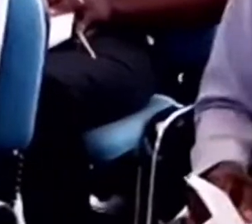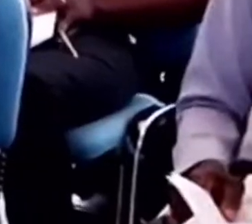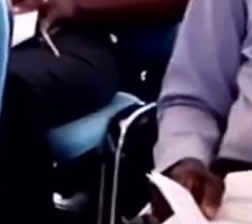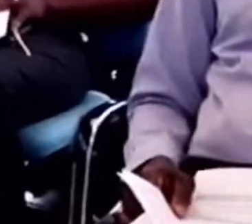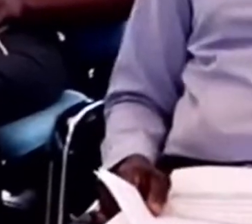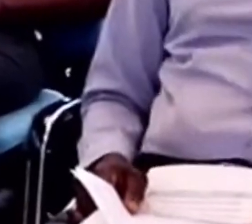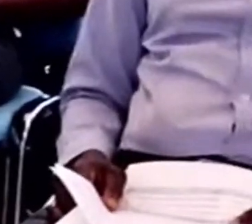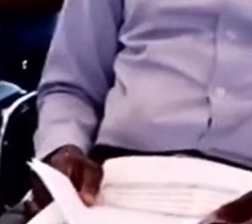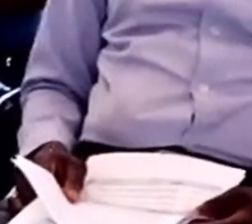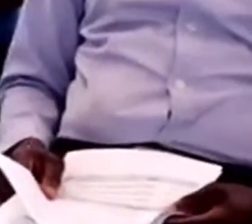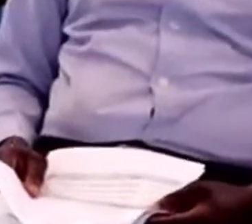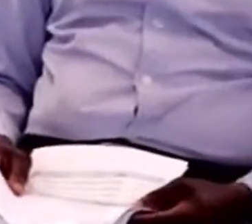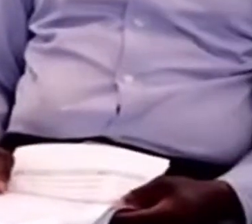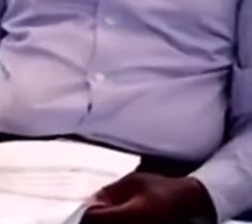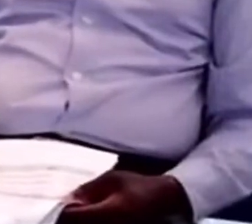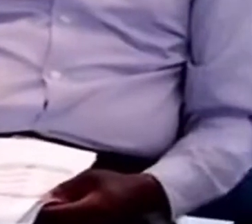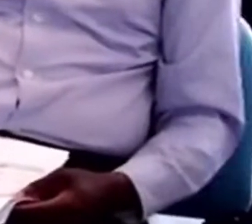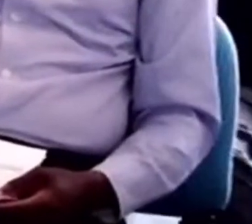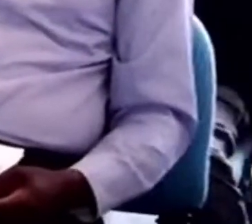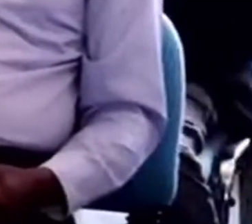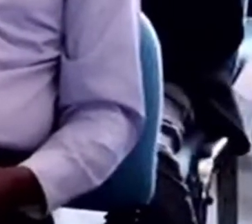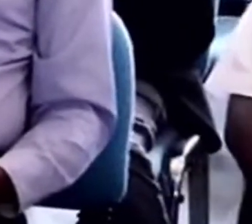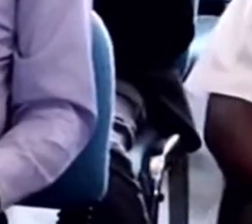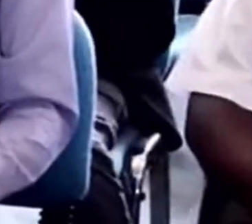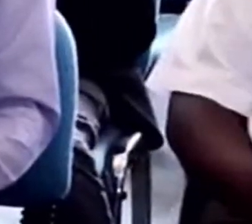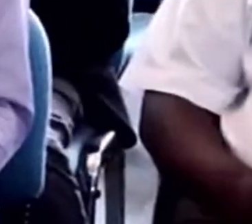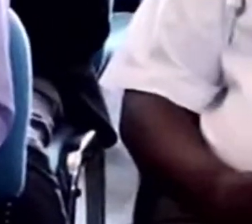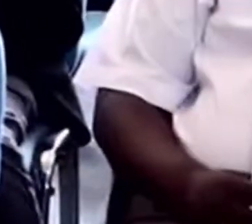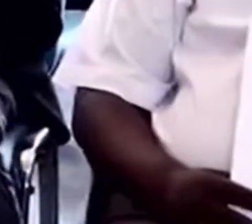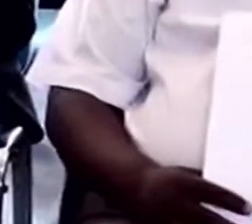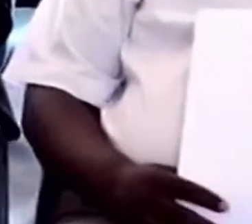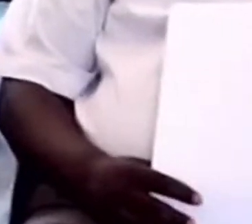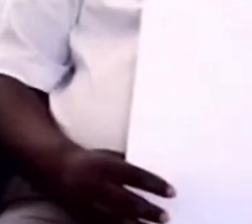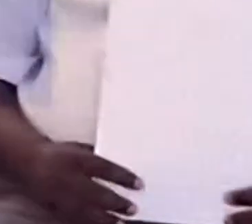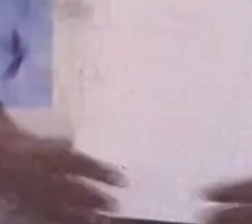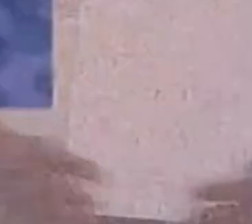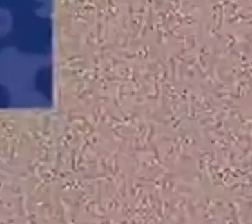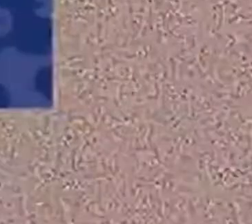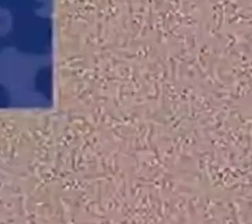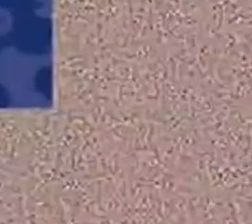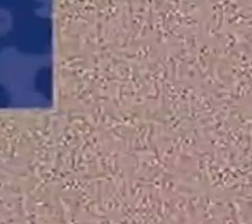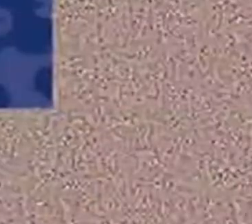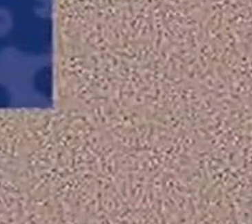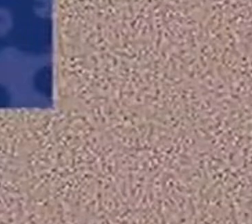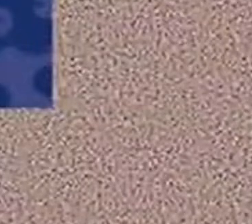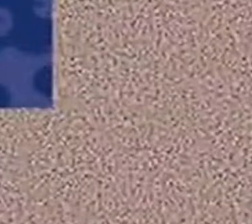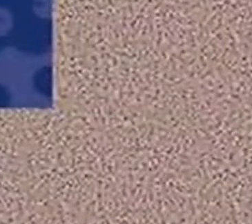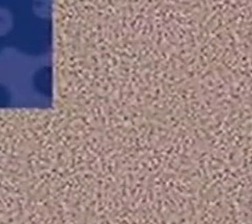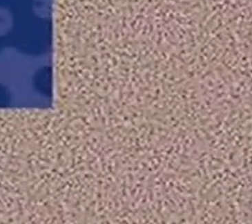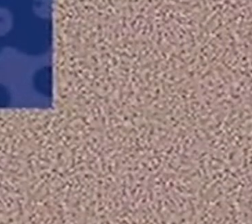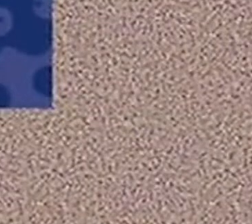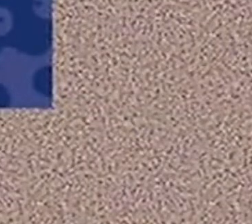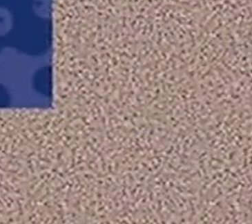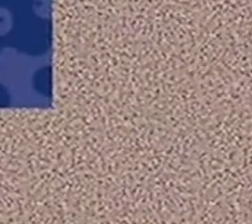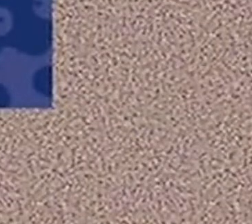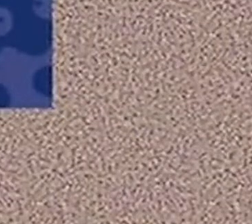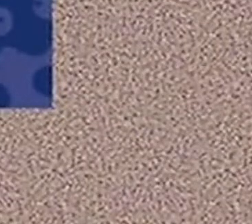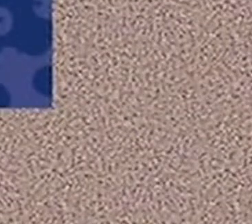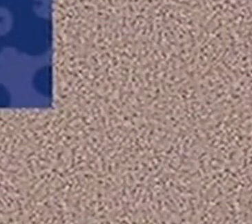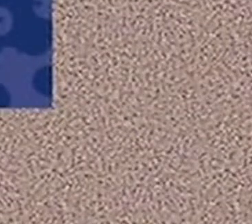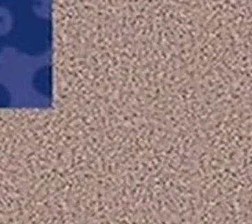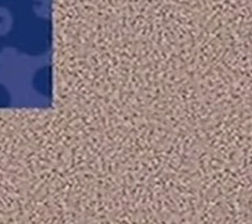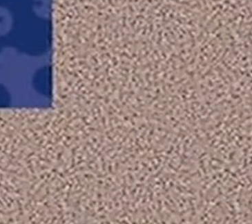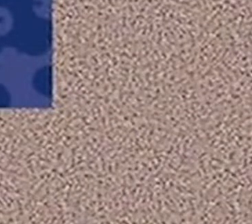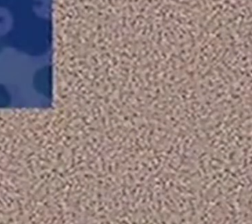you can do is maybe encourage young people to meet, okay, to discuss their issues, call for community town hall meetings,